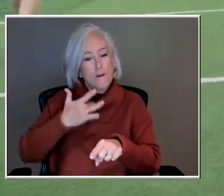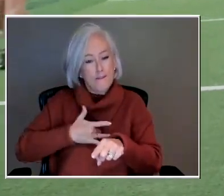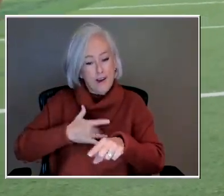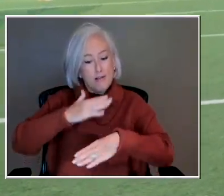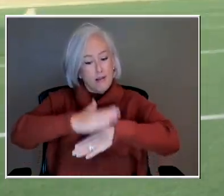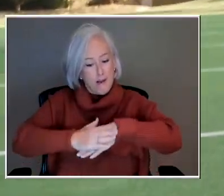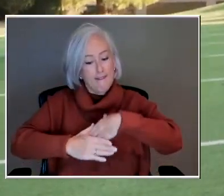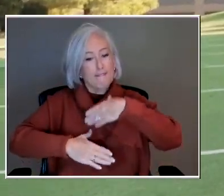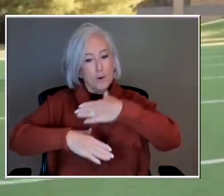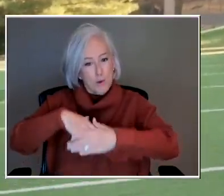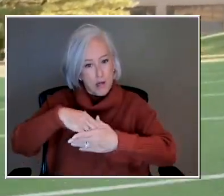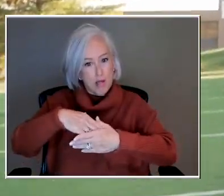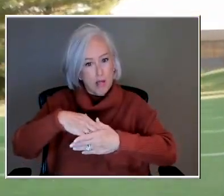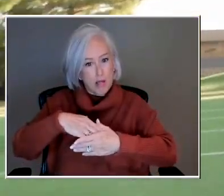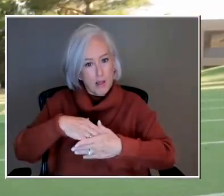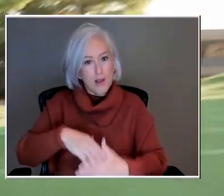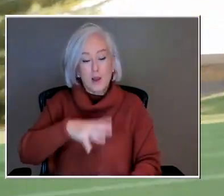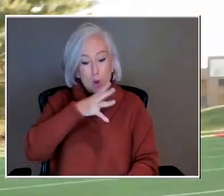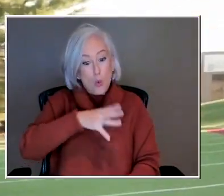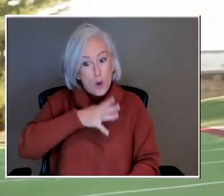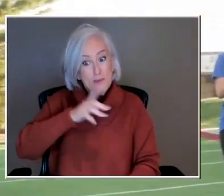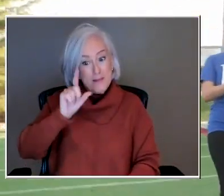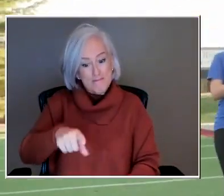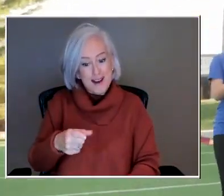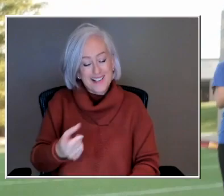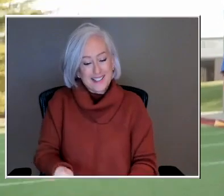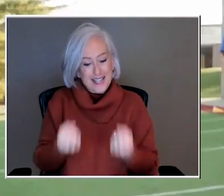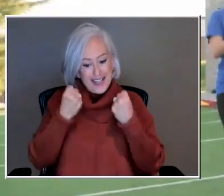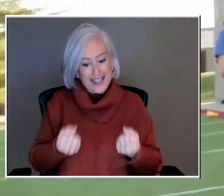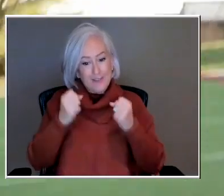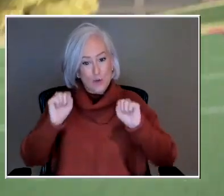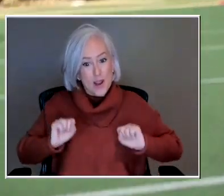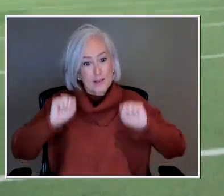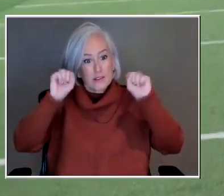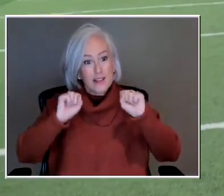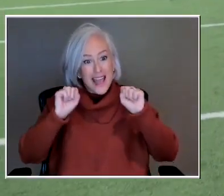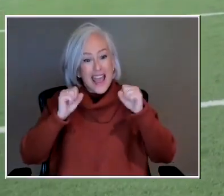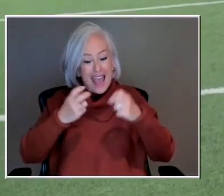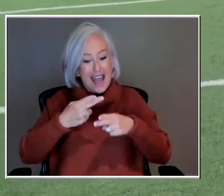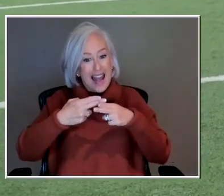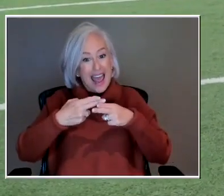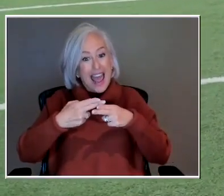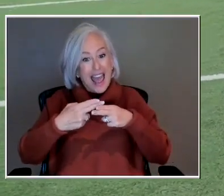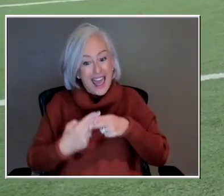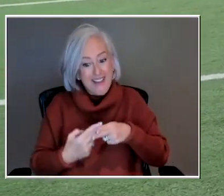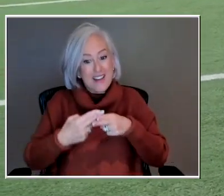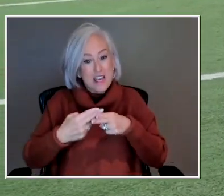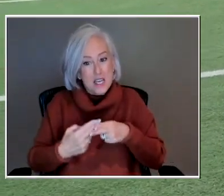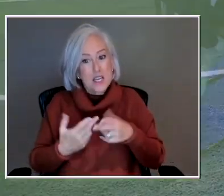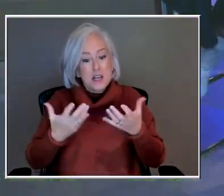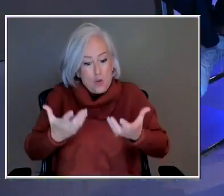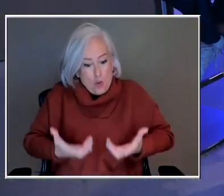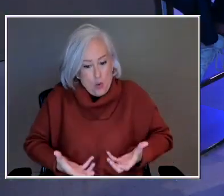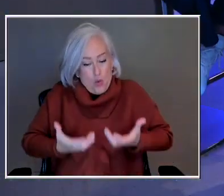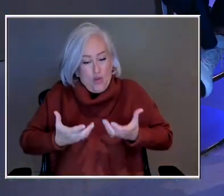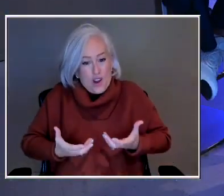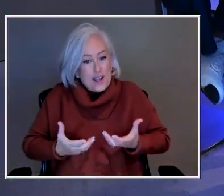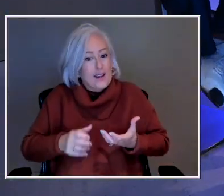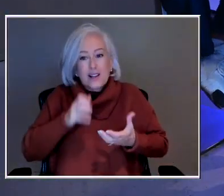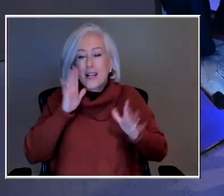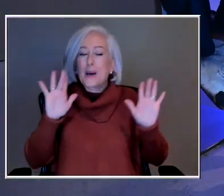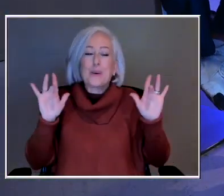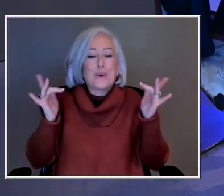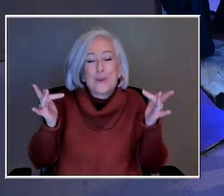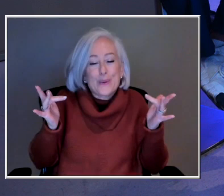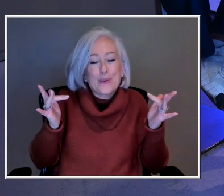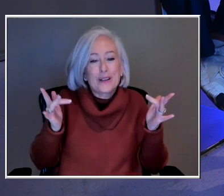need to lift, and not only do they need to lift heavy. And correctly. From the pros, knowing exactly what they're doing. Tell us a little bit more. I mean,